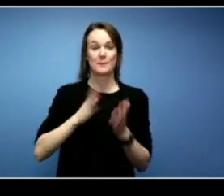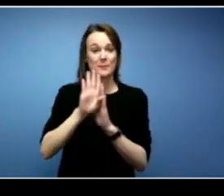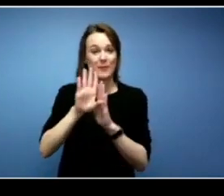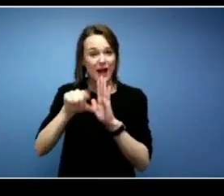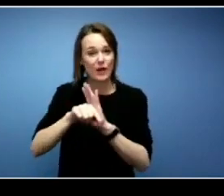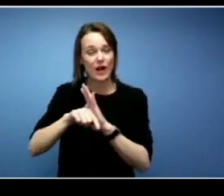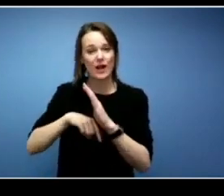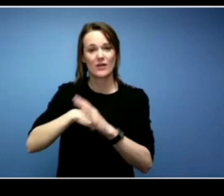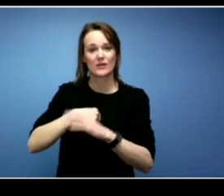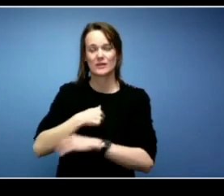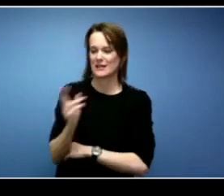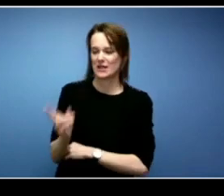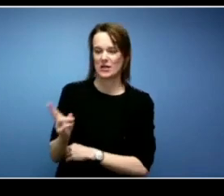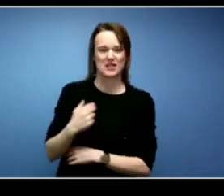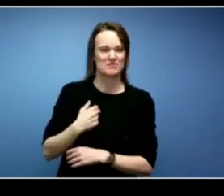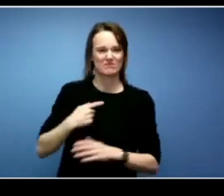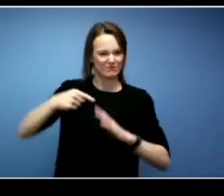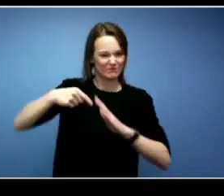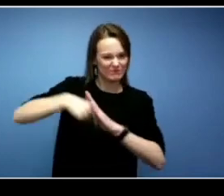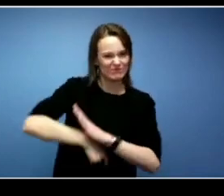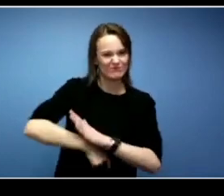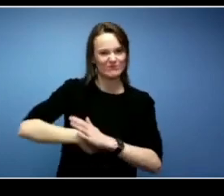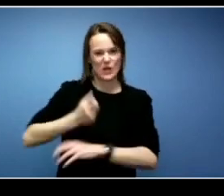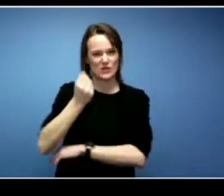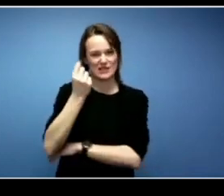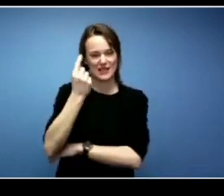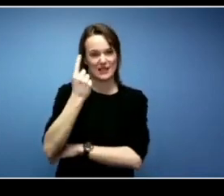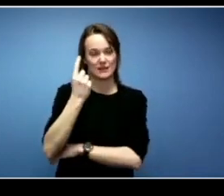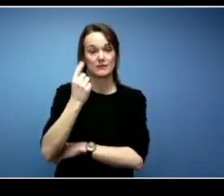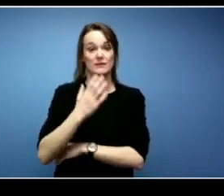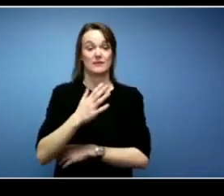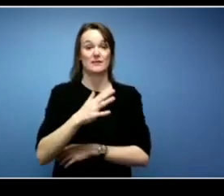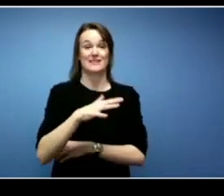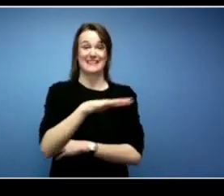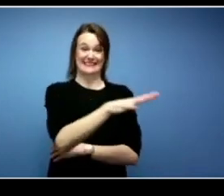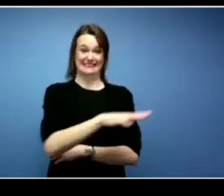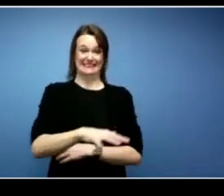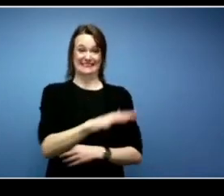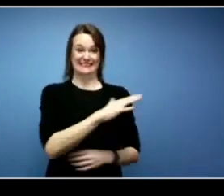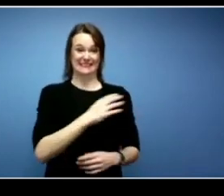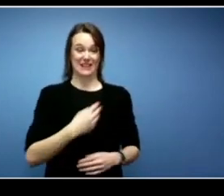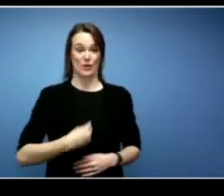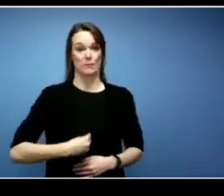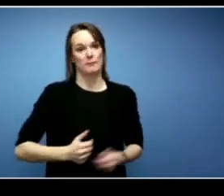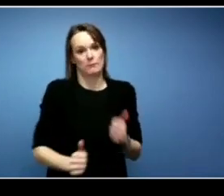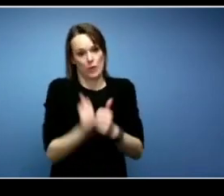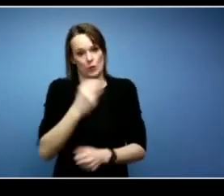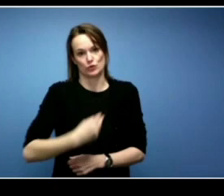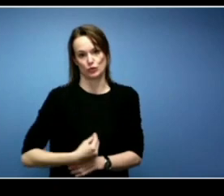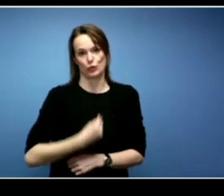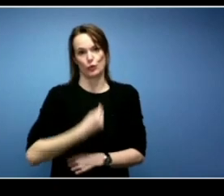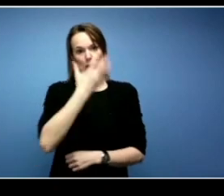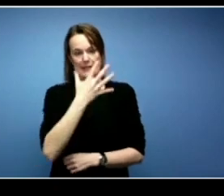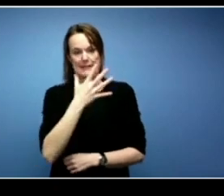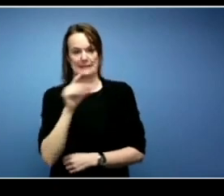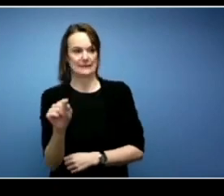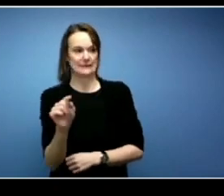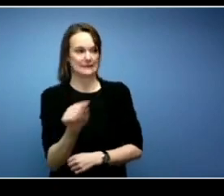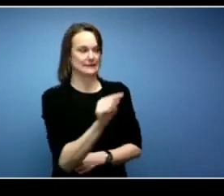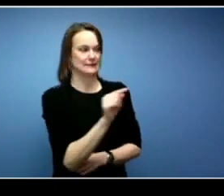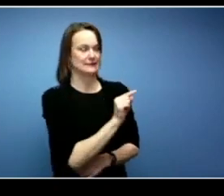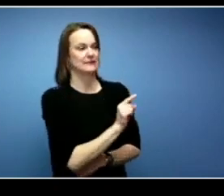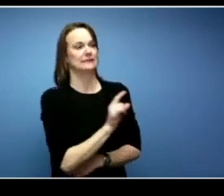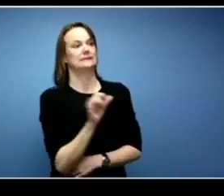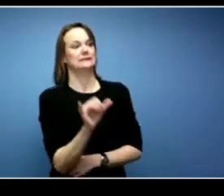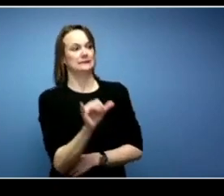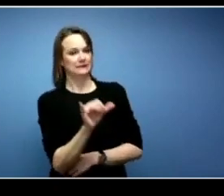a predominantly white community has led to this, this